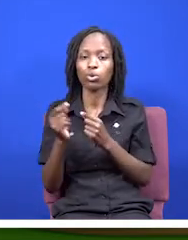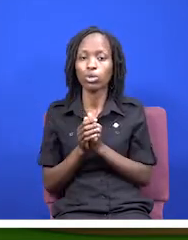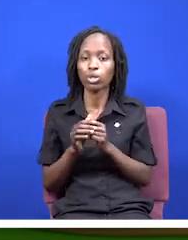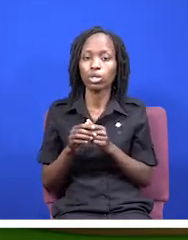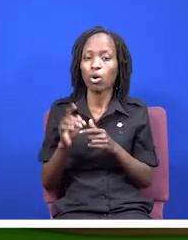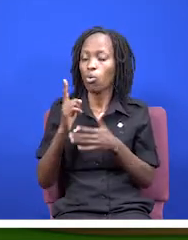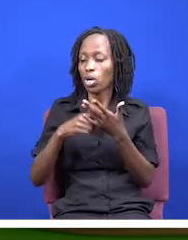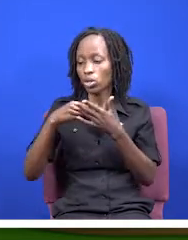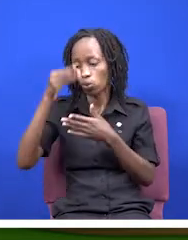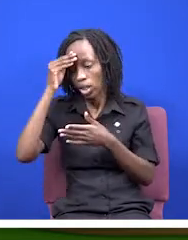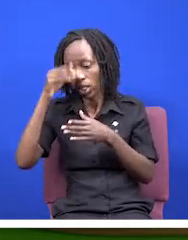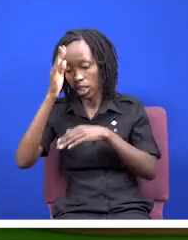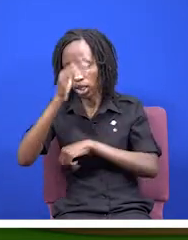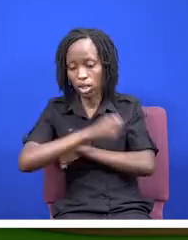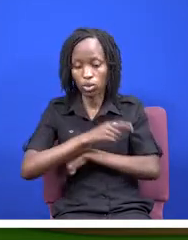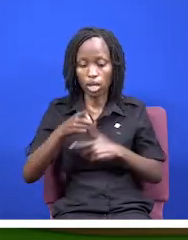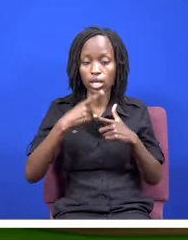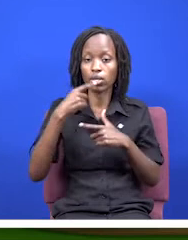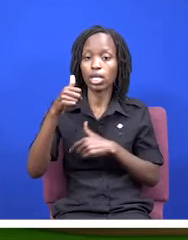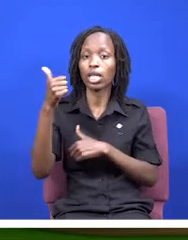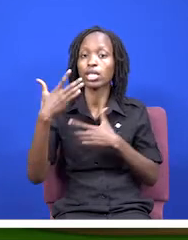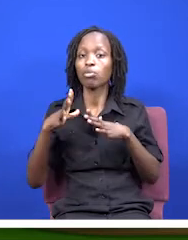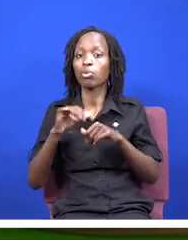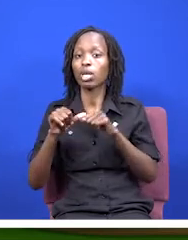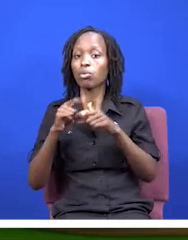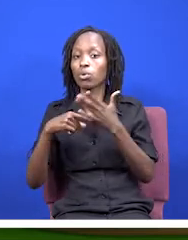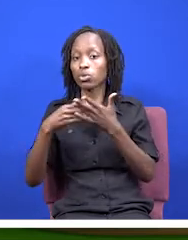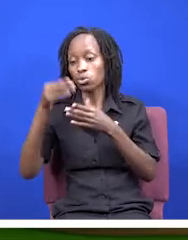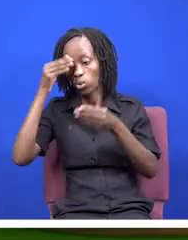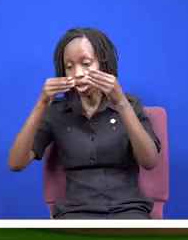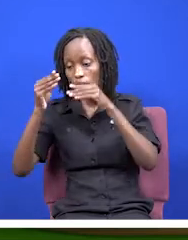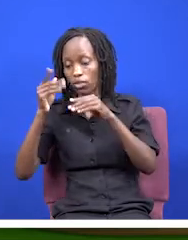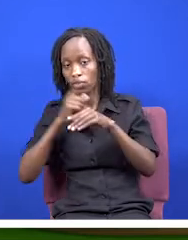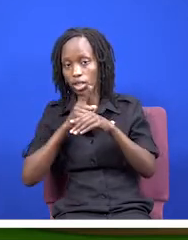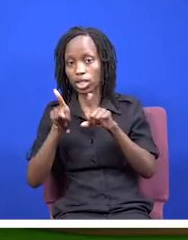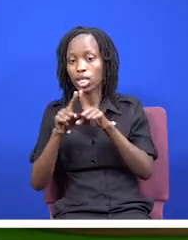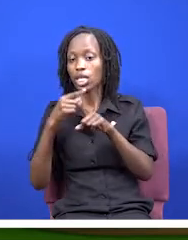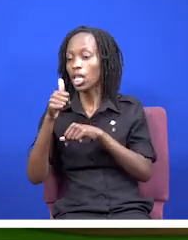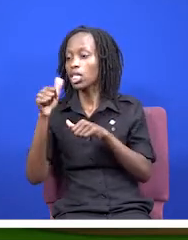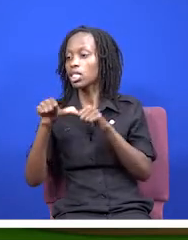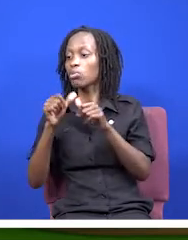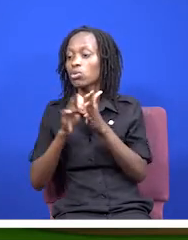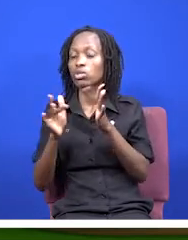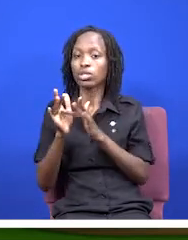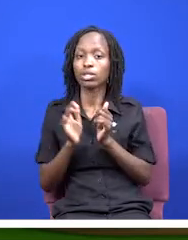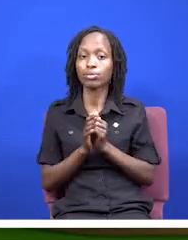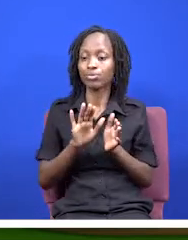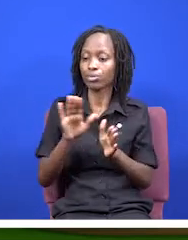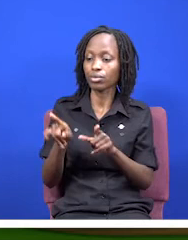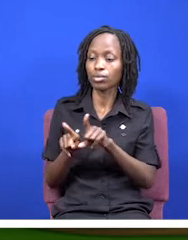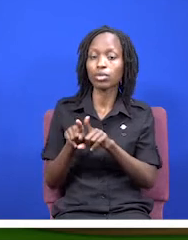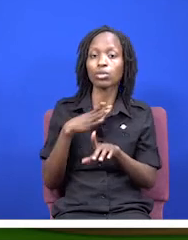go. But you learn in Sunday school, you go and tell others about what you have learned and telling them about Jesus.